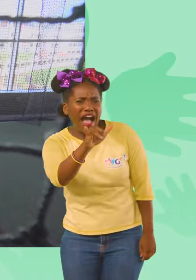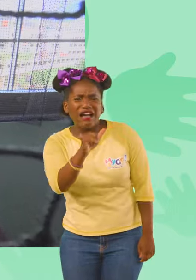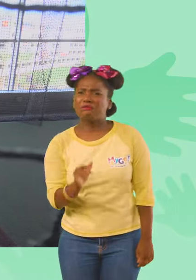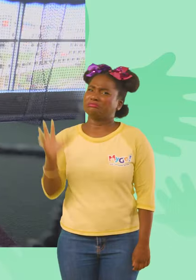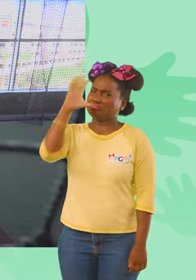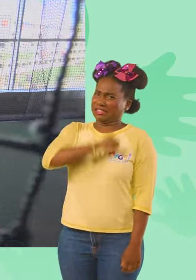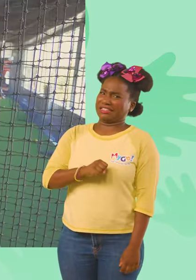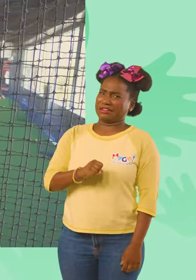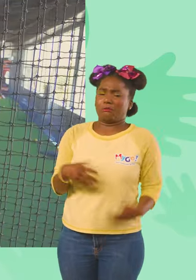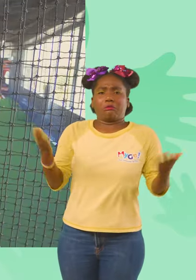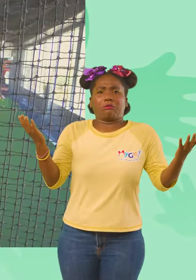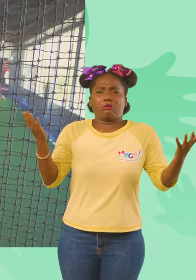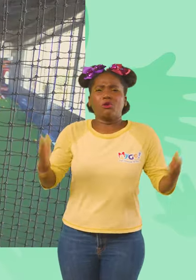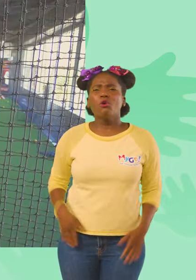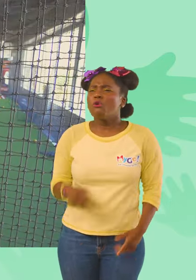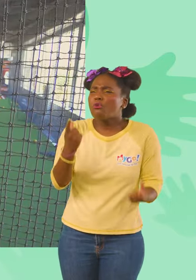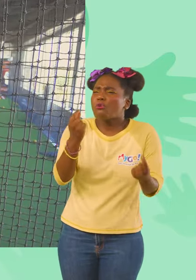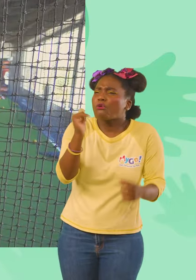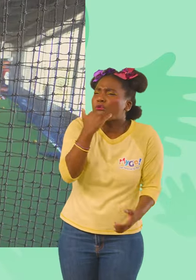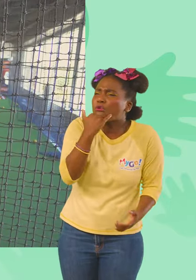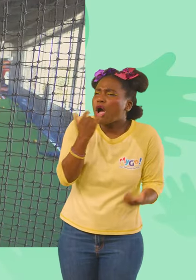I missed it. Oh, what did I do